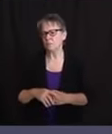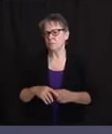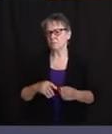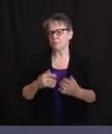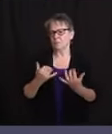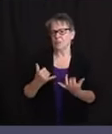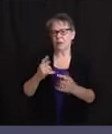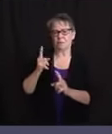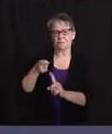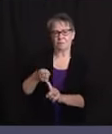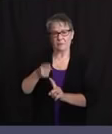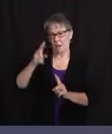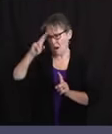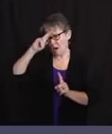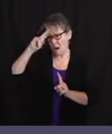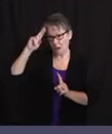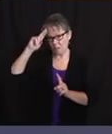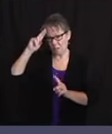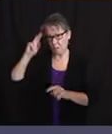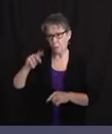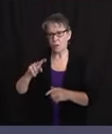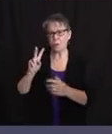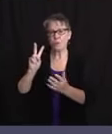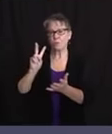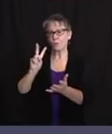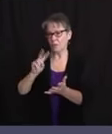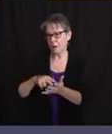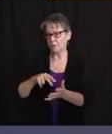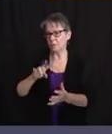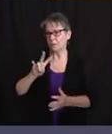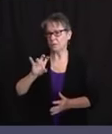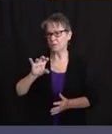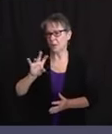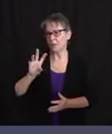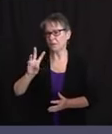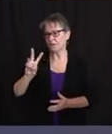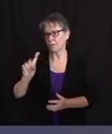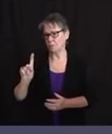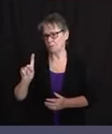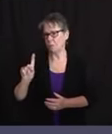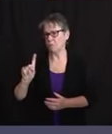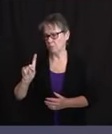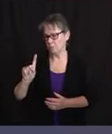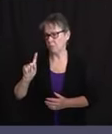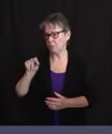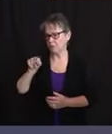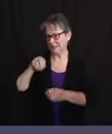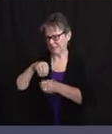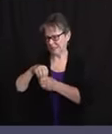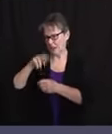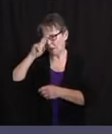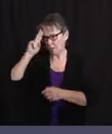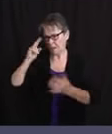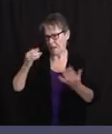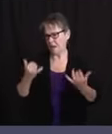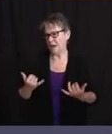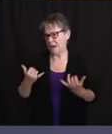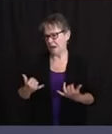with 768 individuals in critical care and 76% of those on